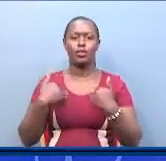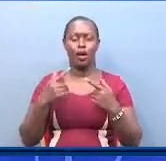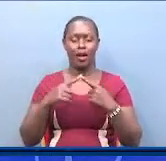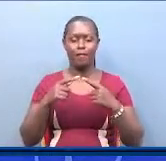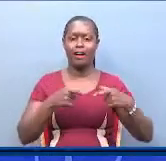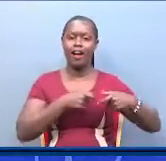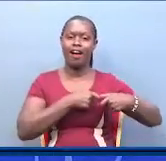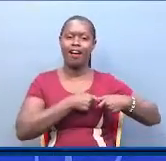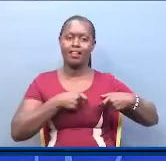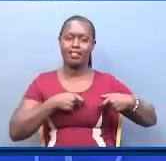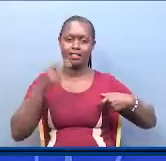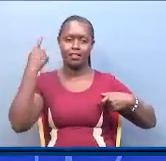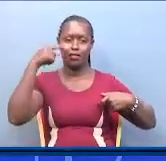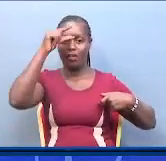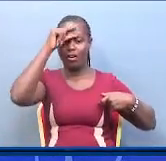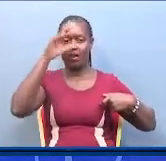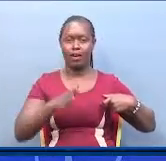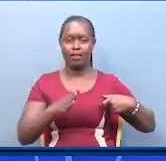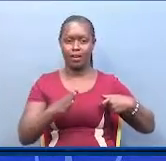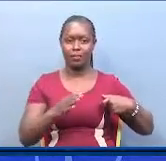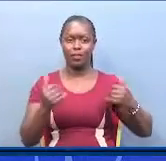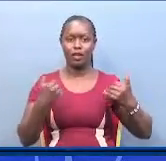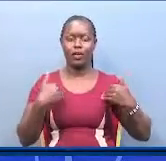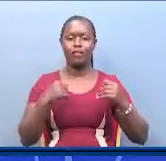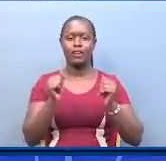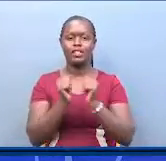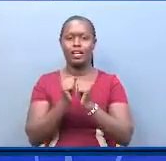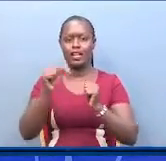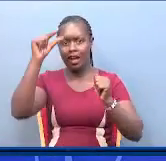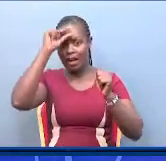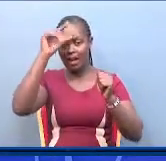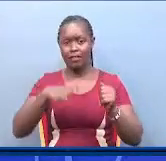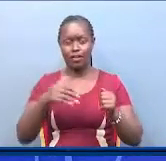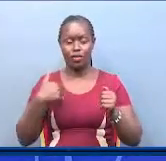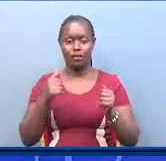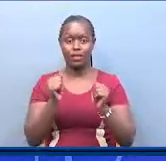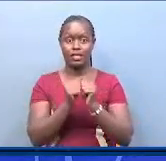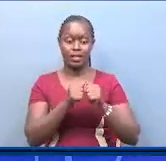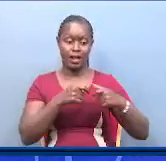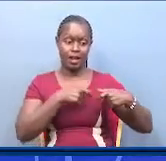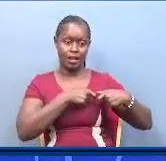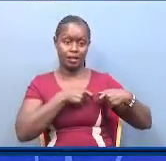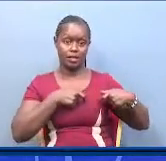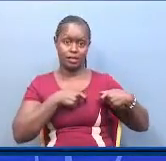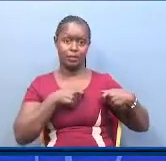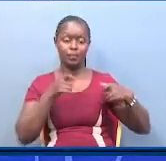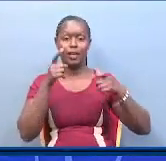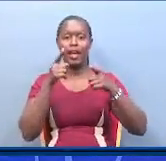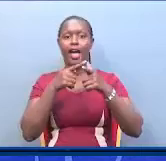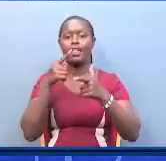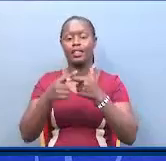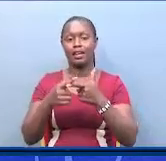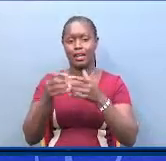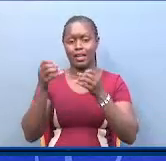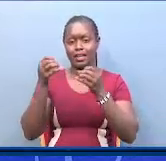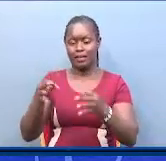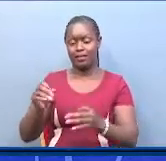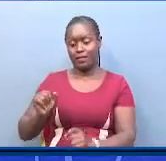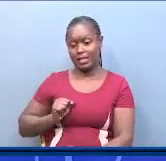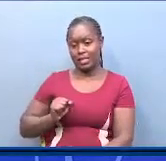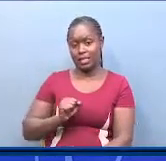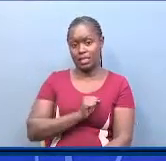agent for the governor. If there are 10 governors, then you have 10 agents. And then if the